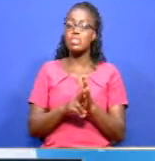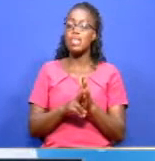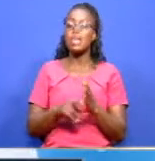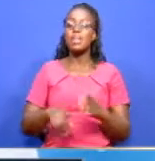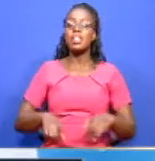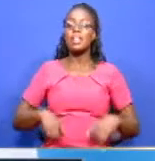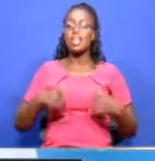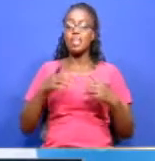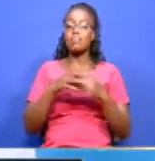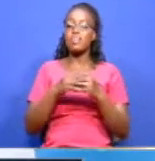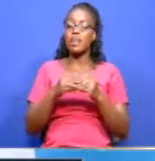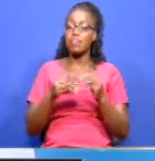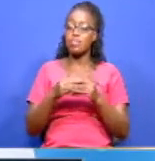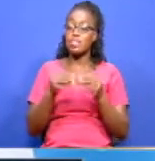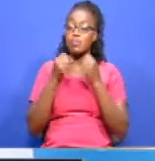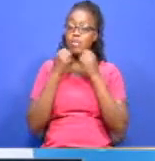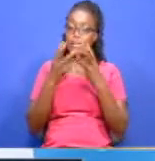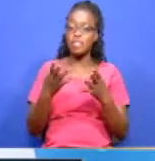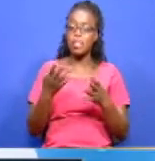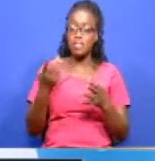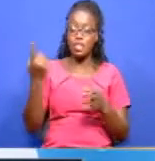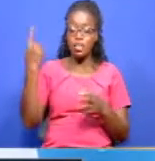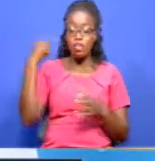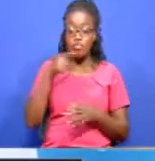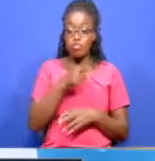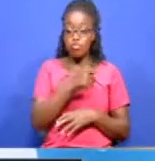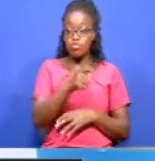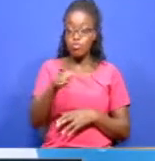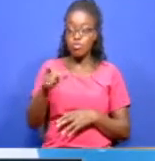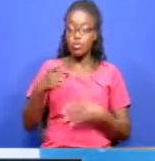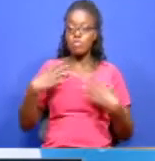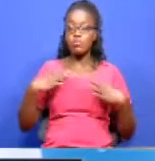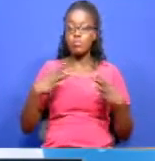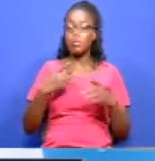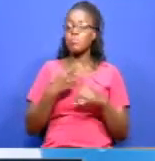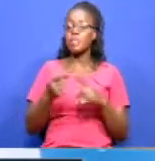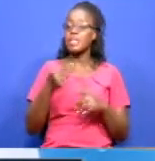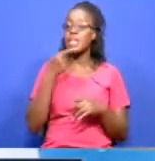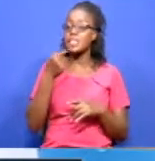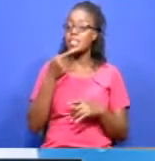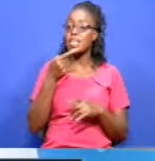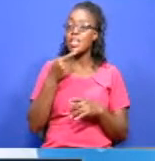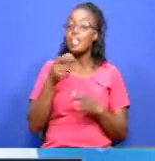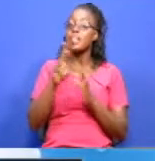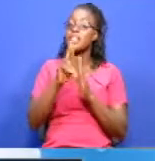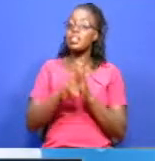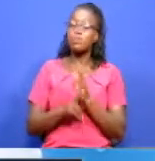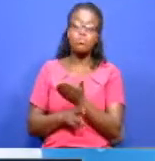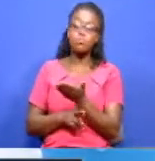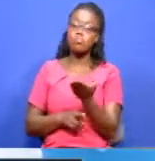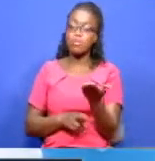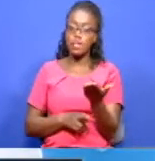uncomfortable for our people. I want to state that the restrictions